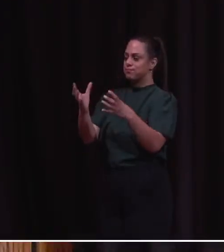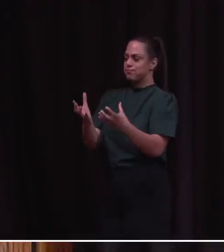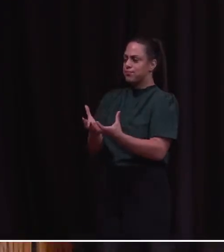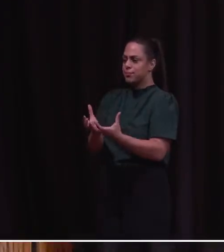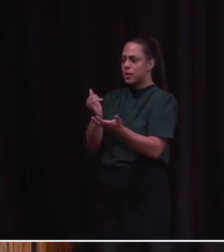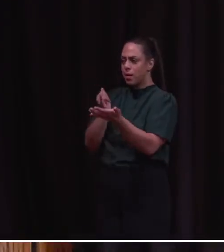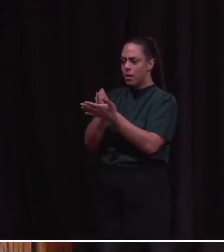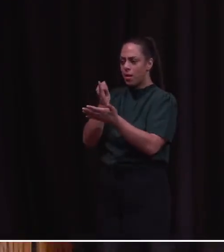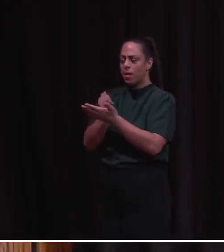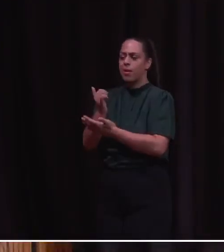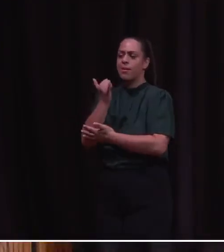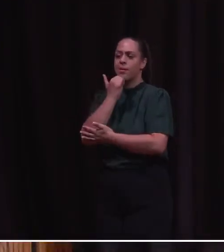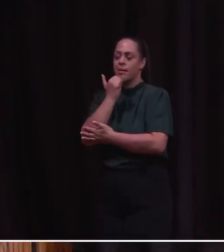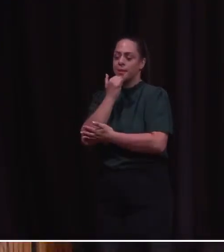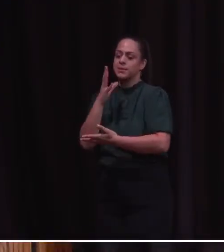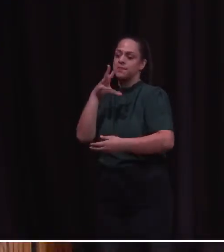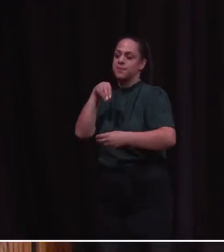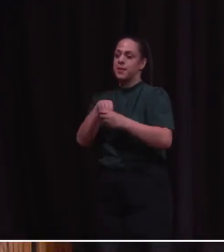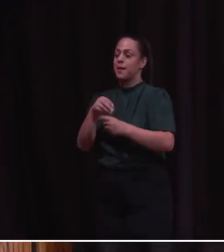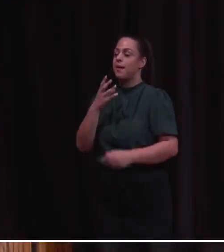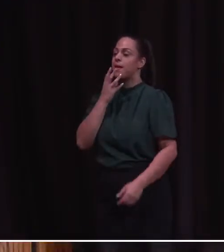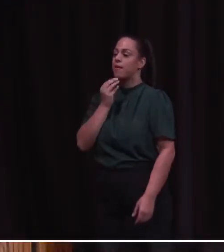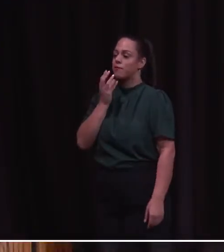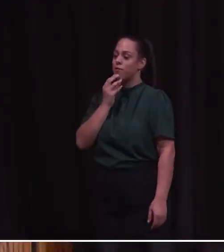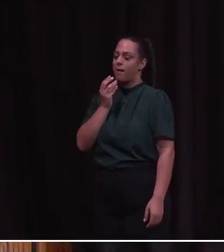seriously. But that doesn't happen often.